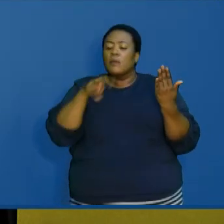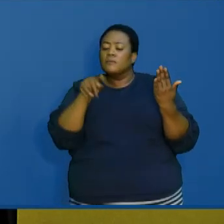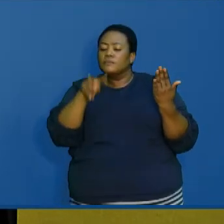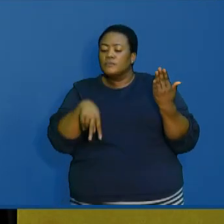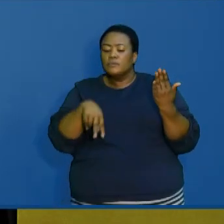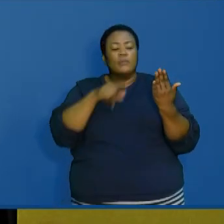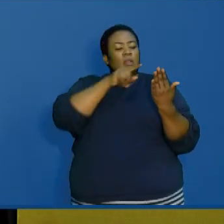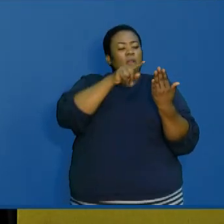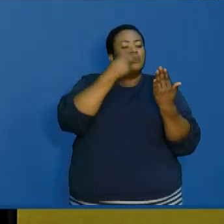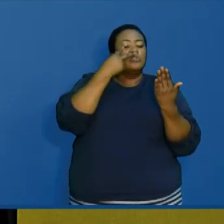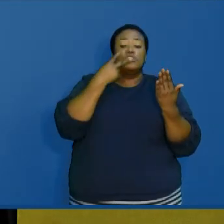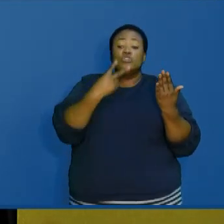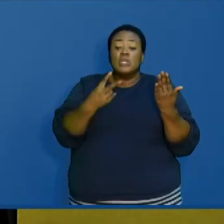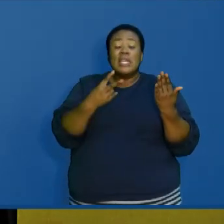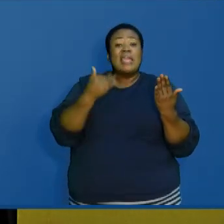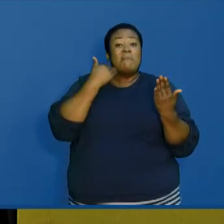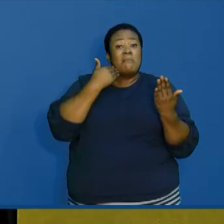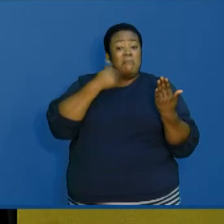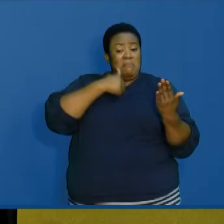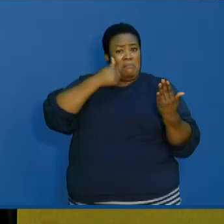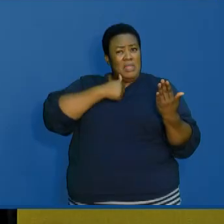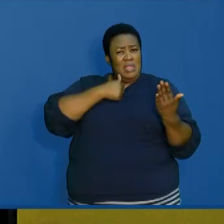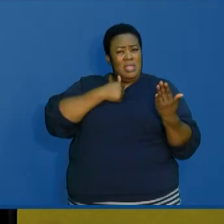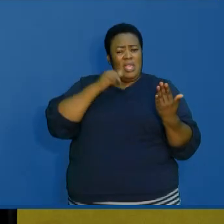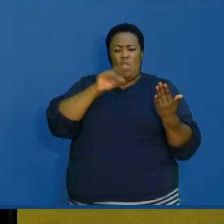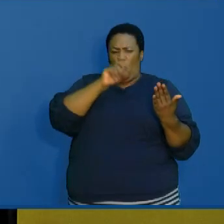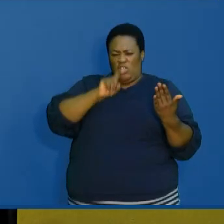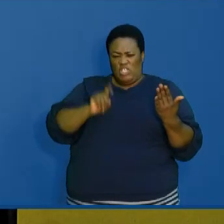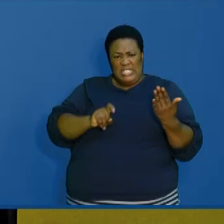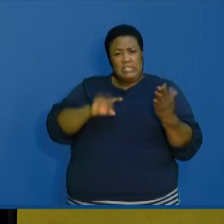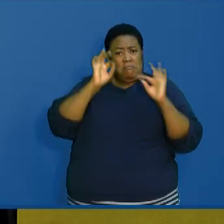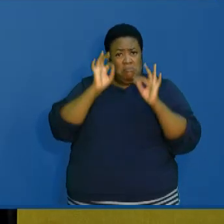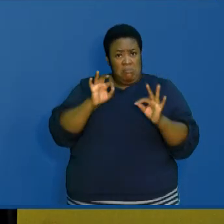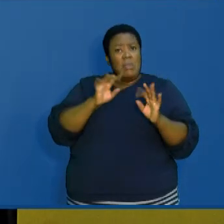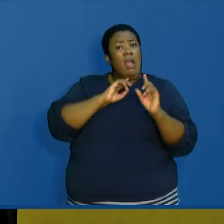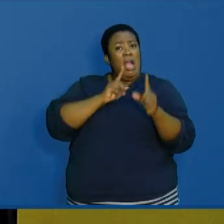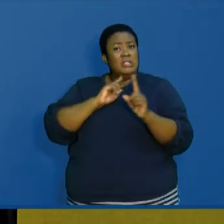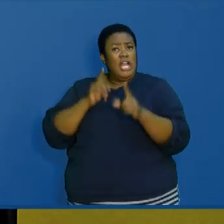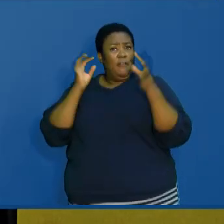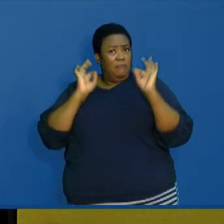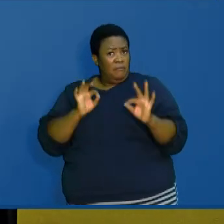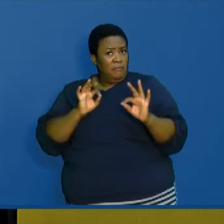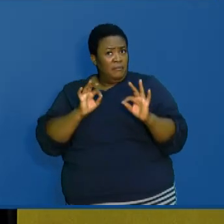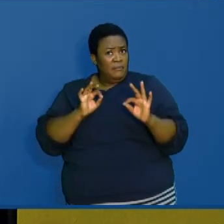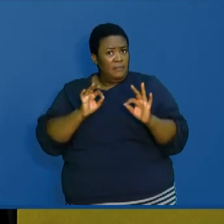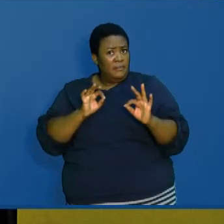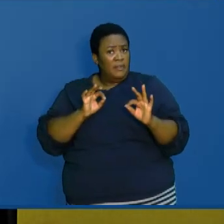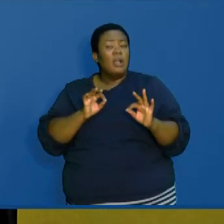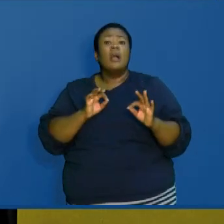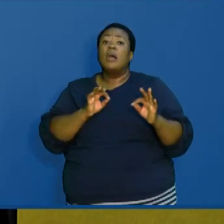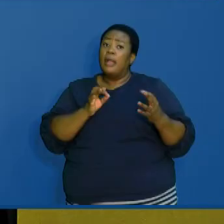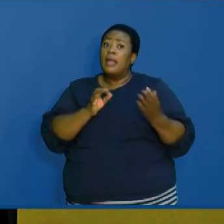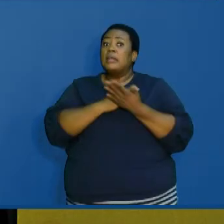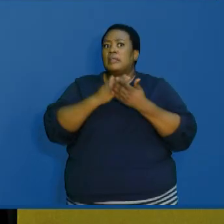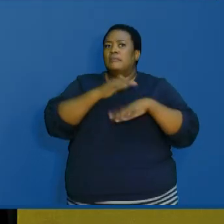the correct questions and you have answered the correct number of questions. Do not find yourself